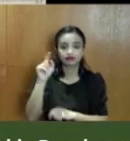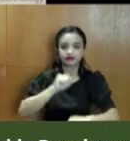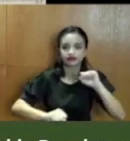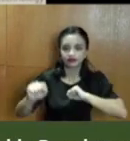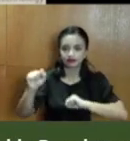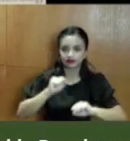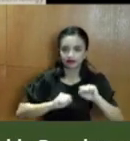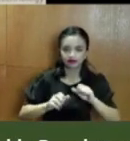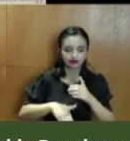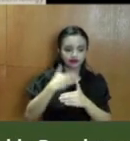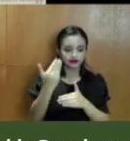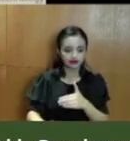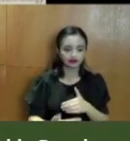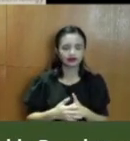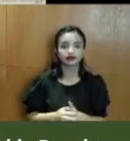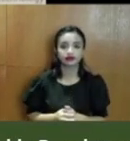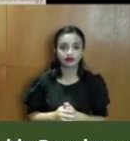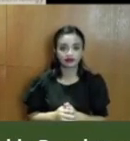science-based. Next.